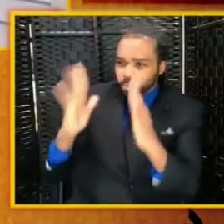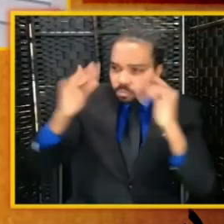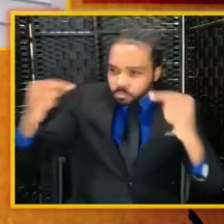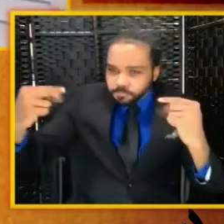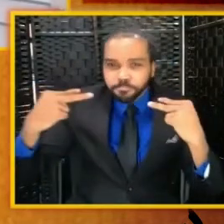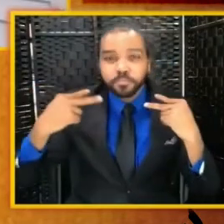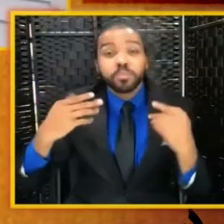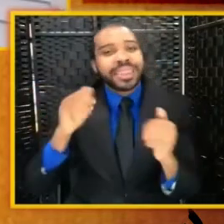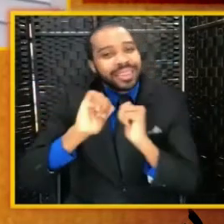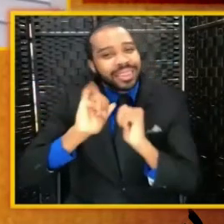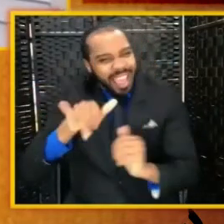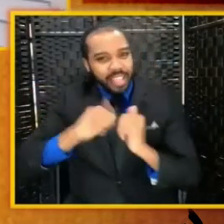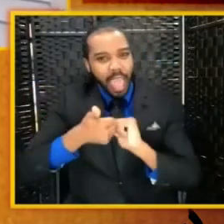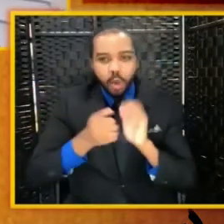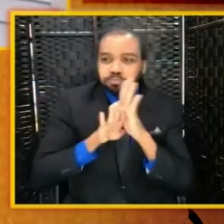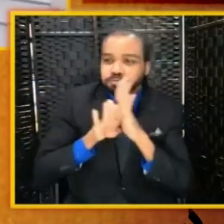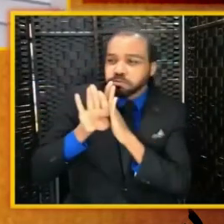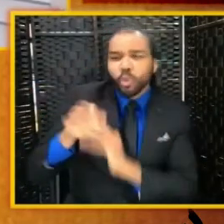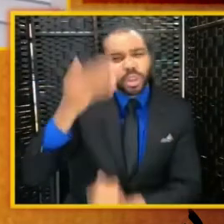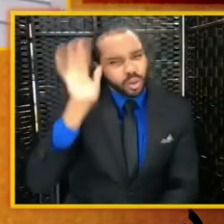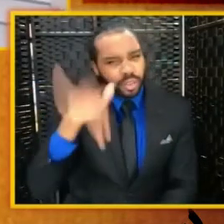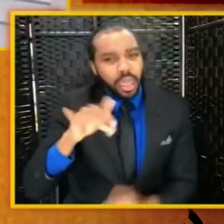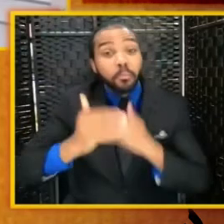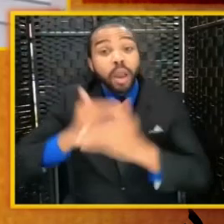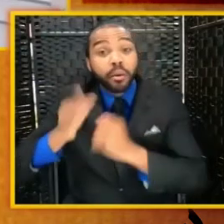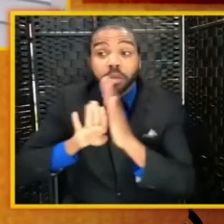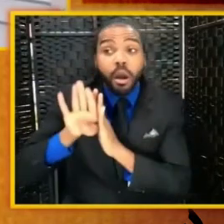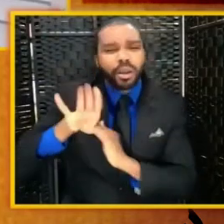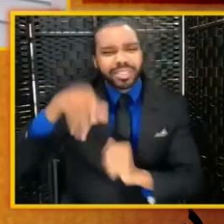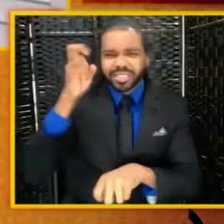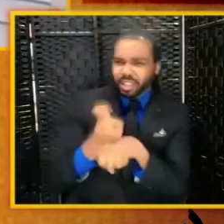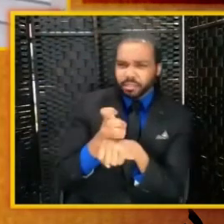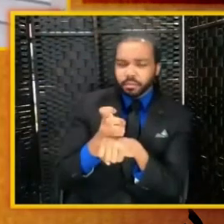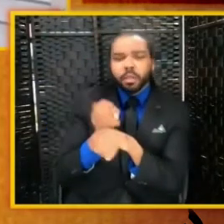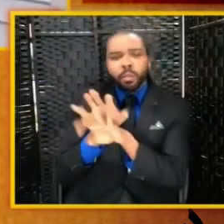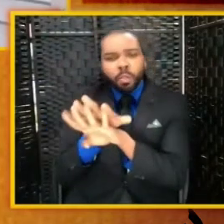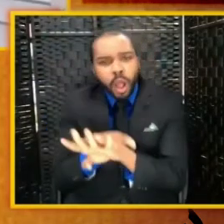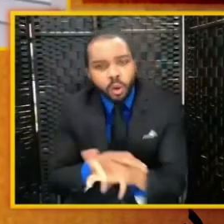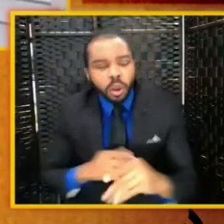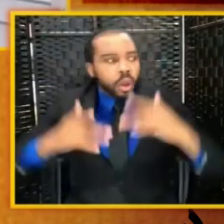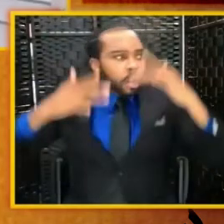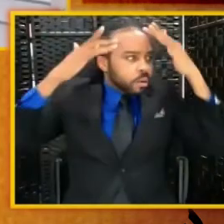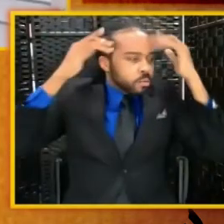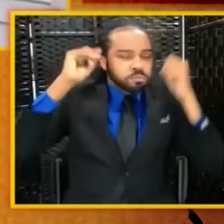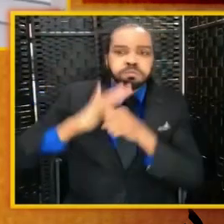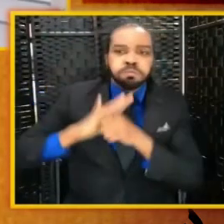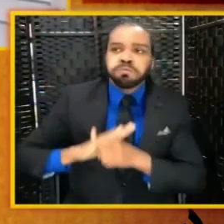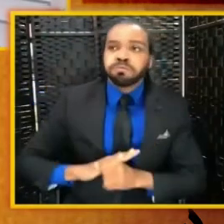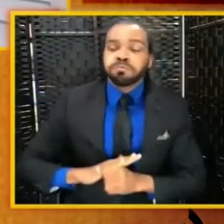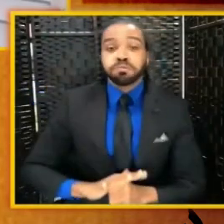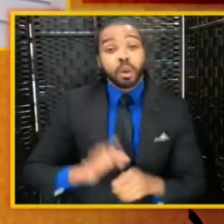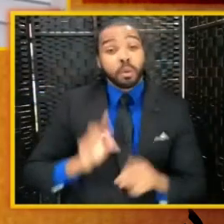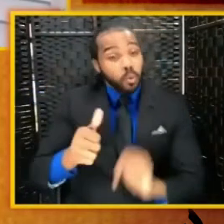going. We know progress is hard. We know it is slow. We know sometimes it is overwhelmed by regression. But what we will